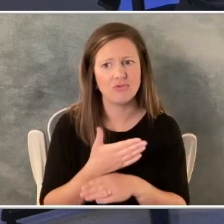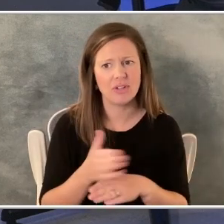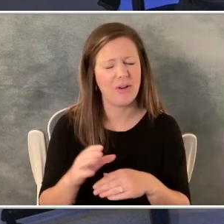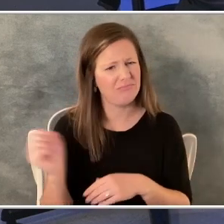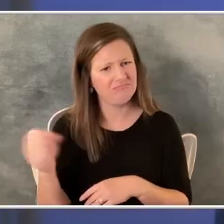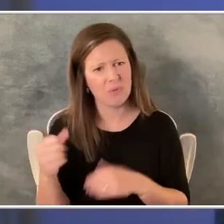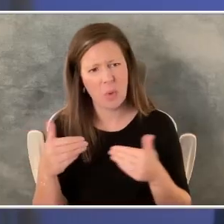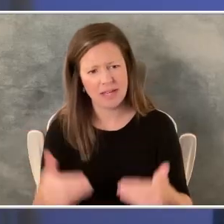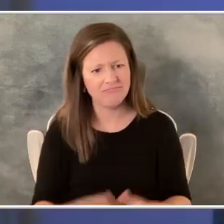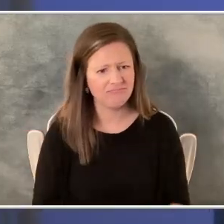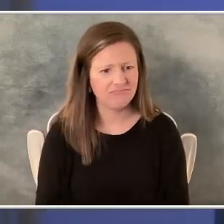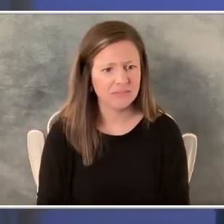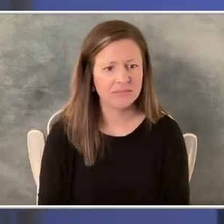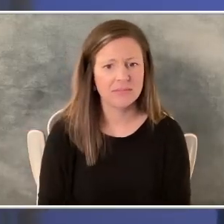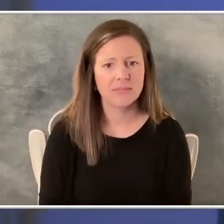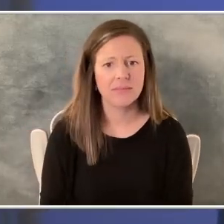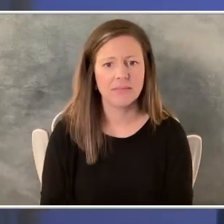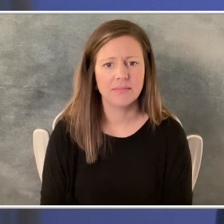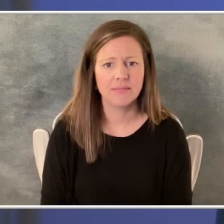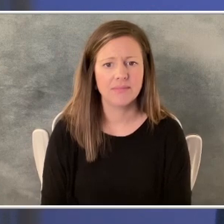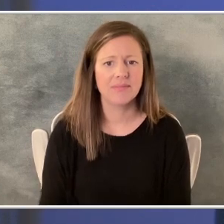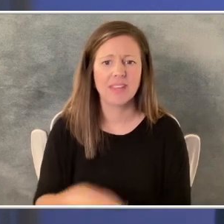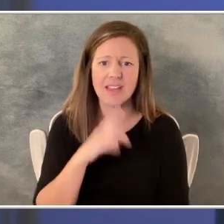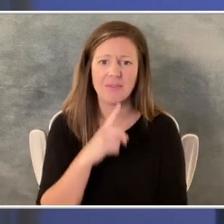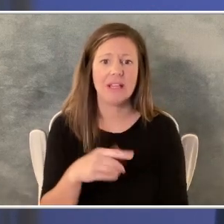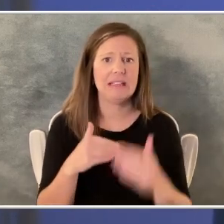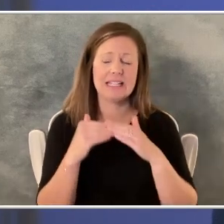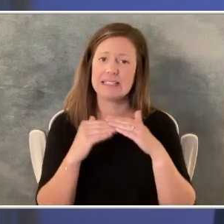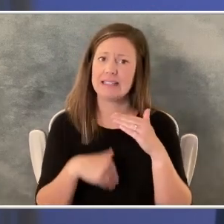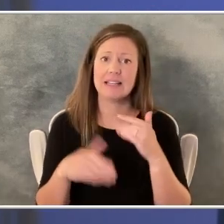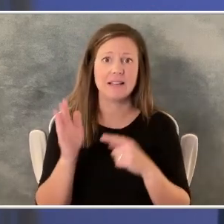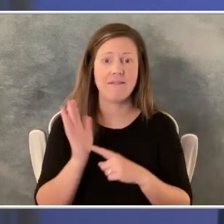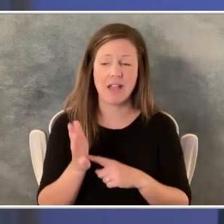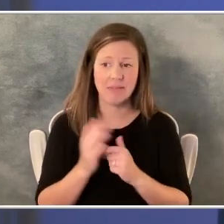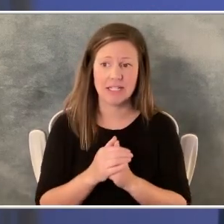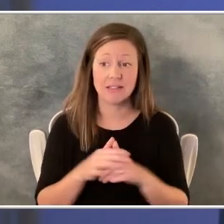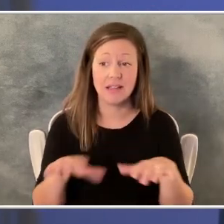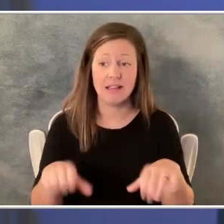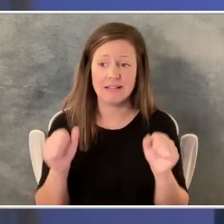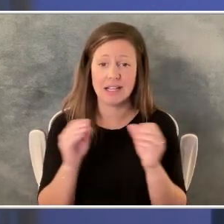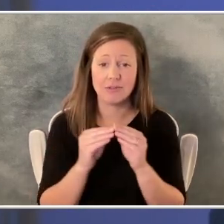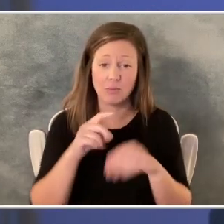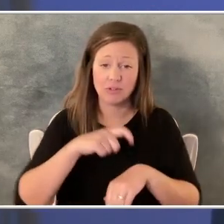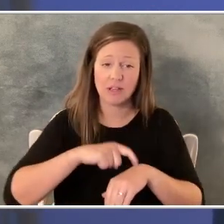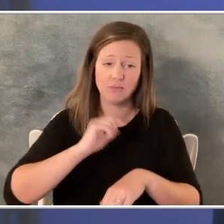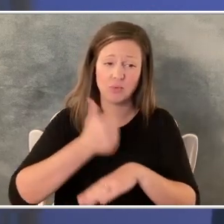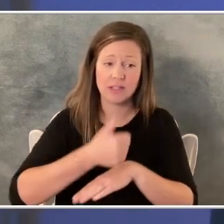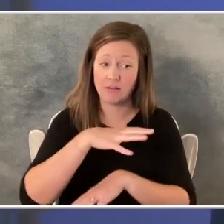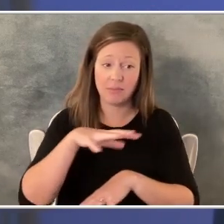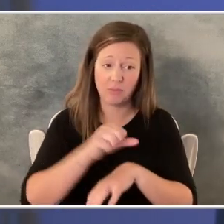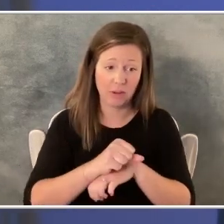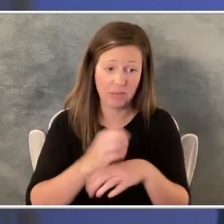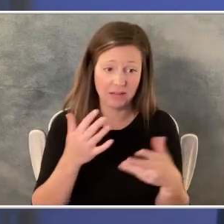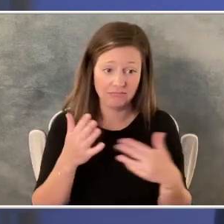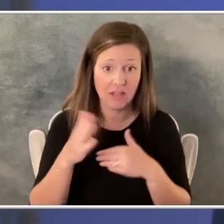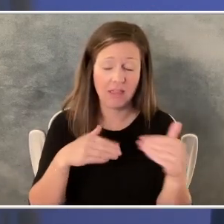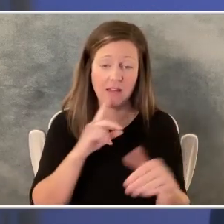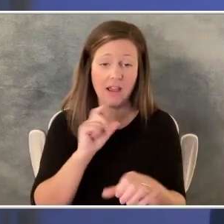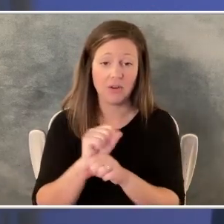It takes less than 5 minutes. It takes more time to make the appointment. You show up.